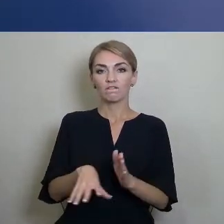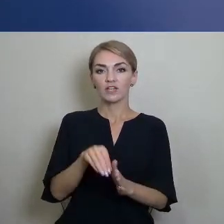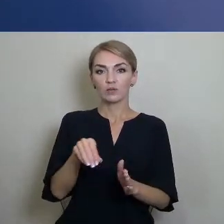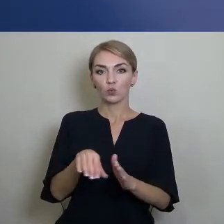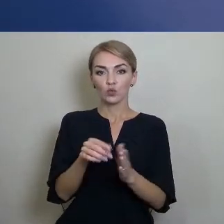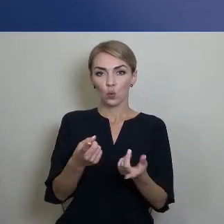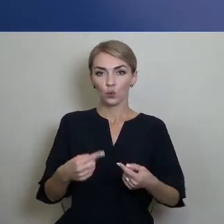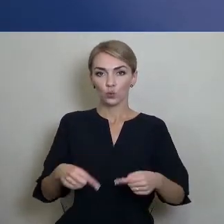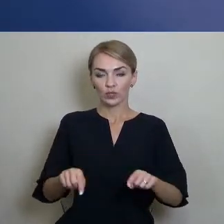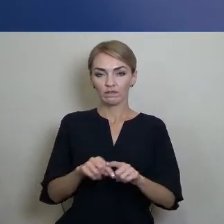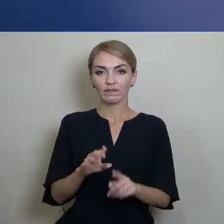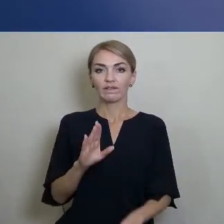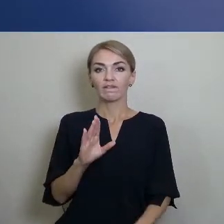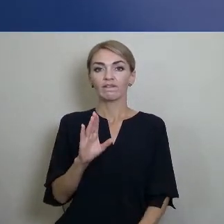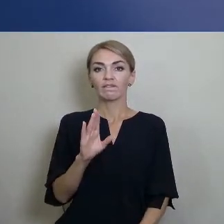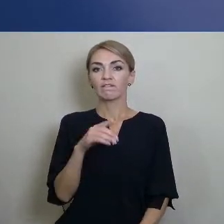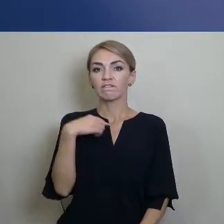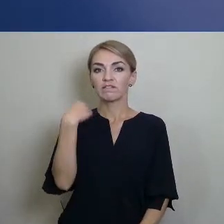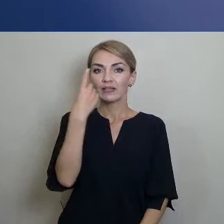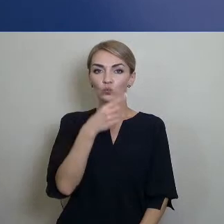That's constituencies,